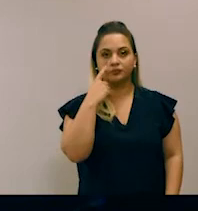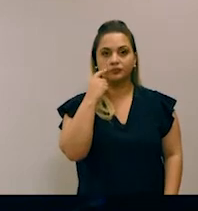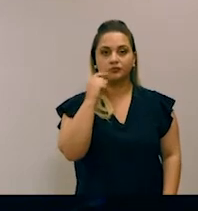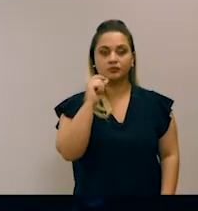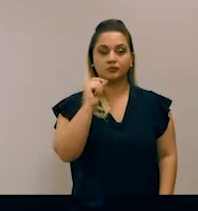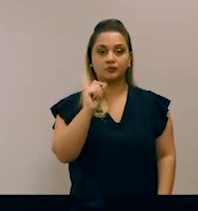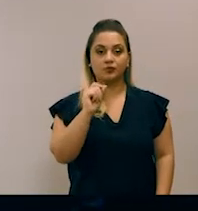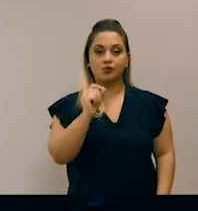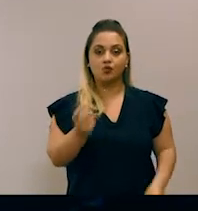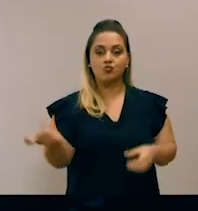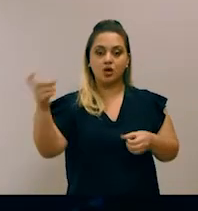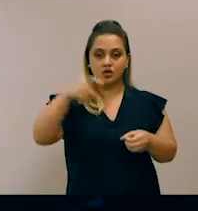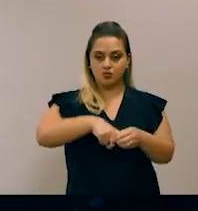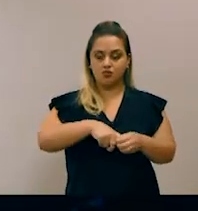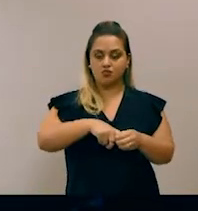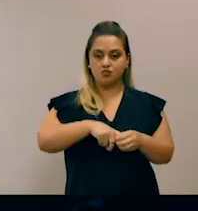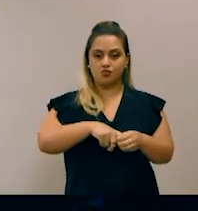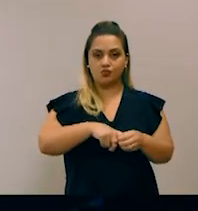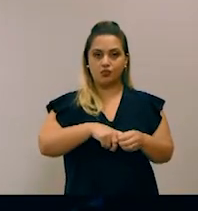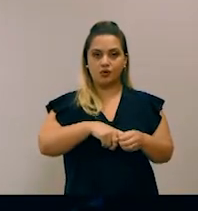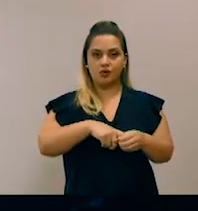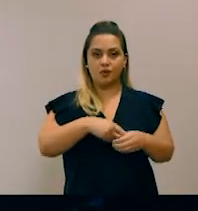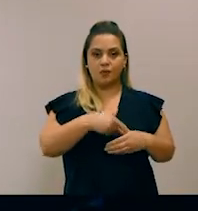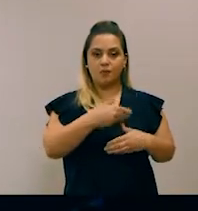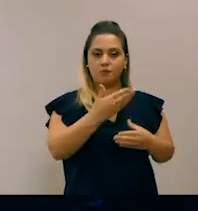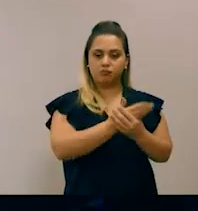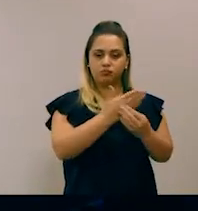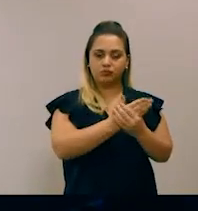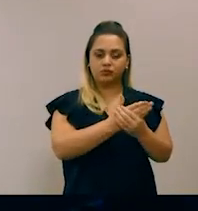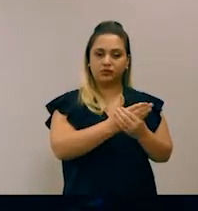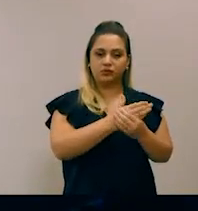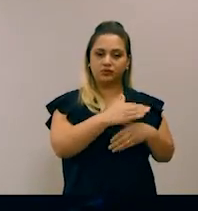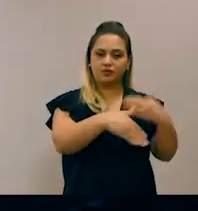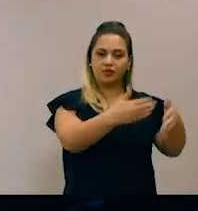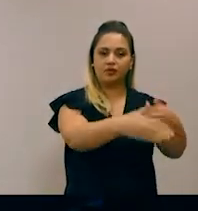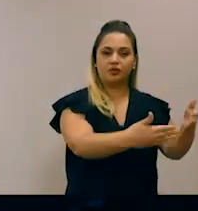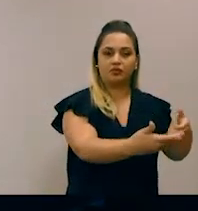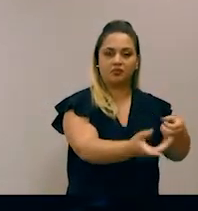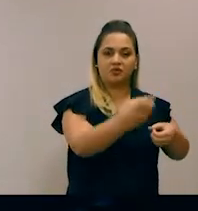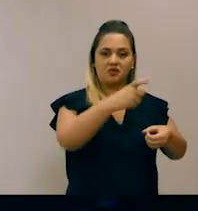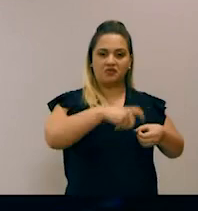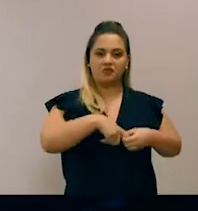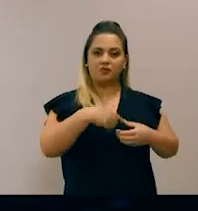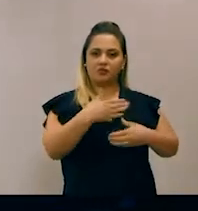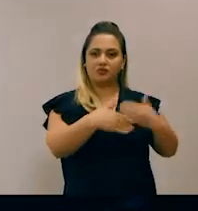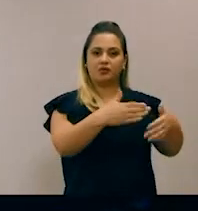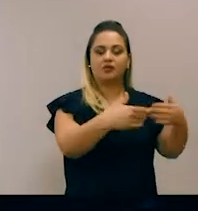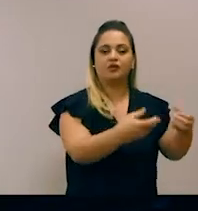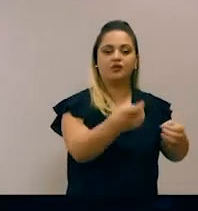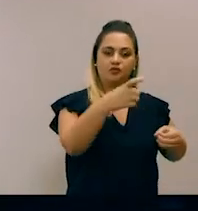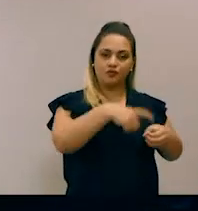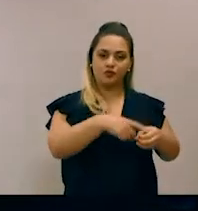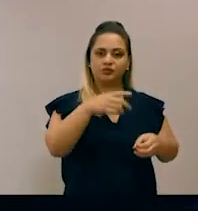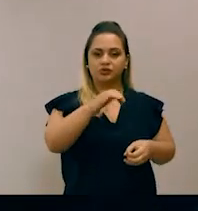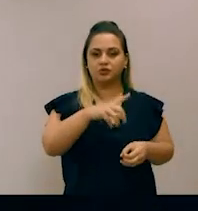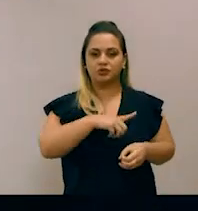procedure for this ruling. So the cost for returning all this work process